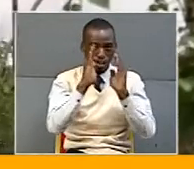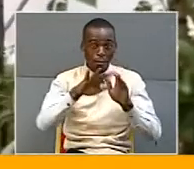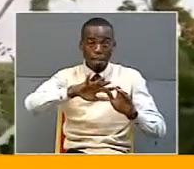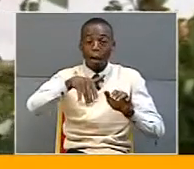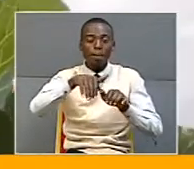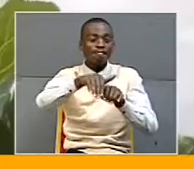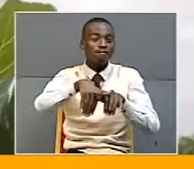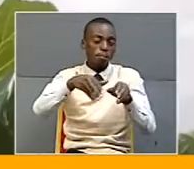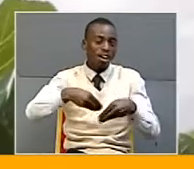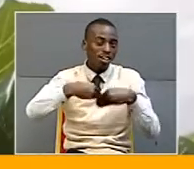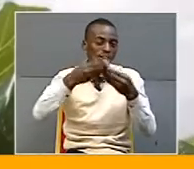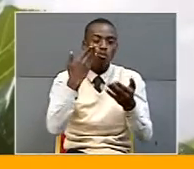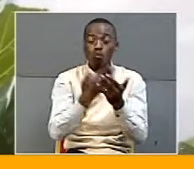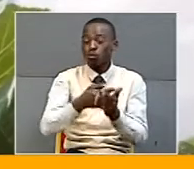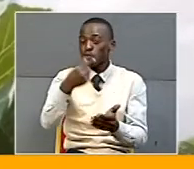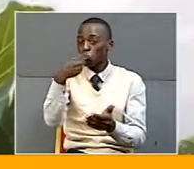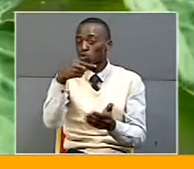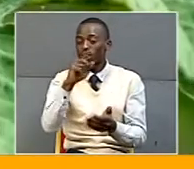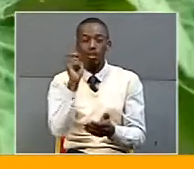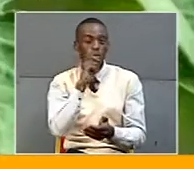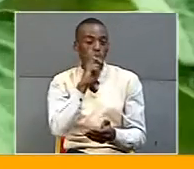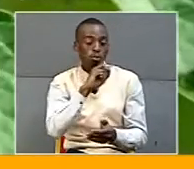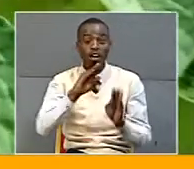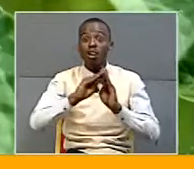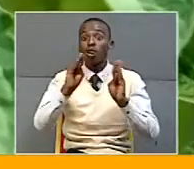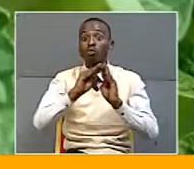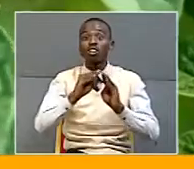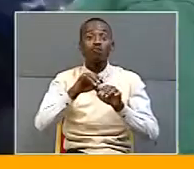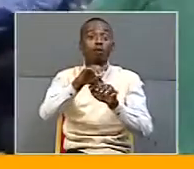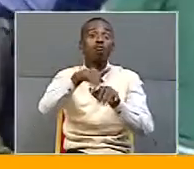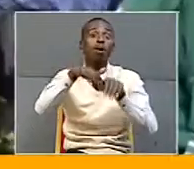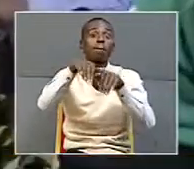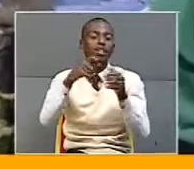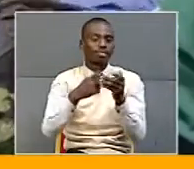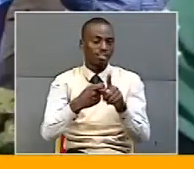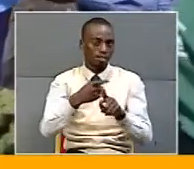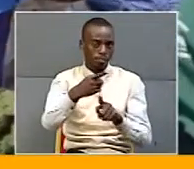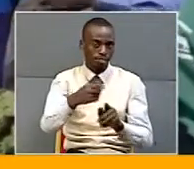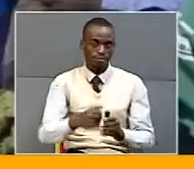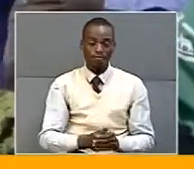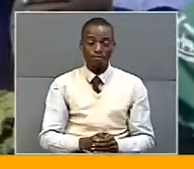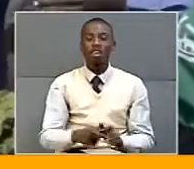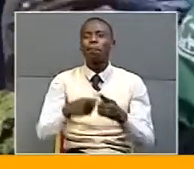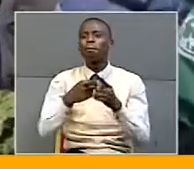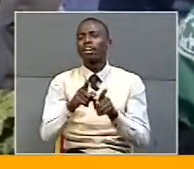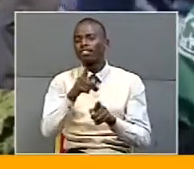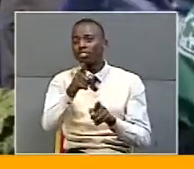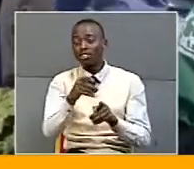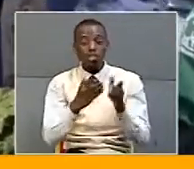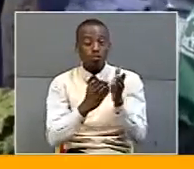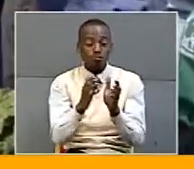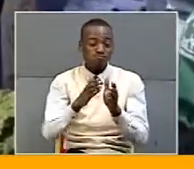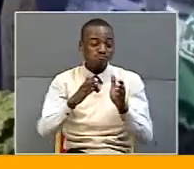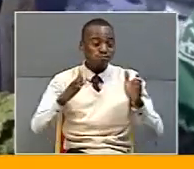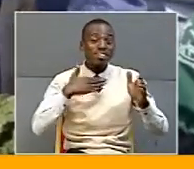and provides high-quality inputs and training to food producers all over Kampala. However, despite the